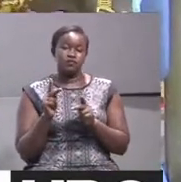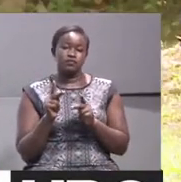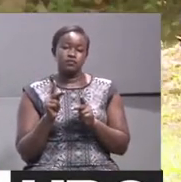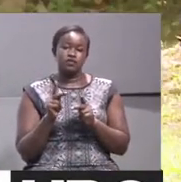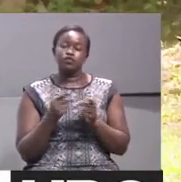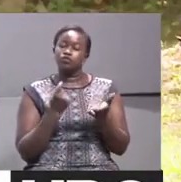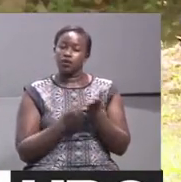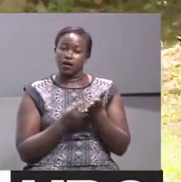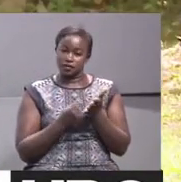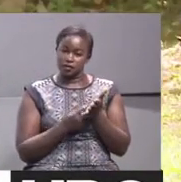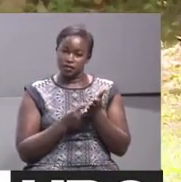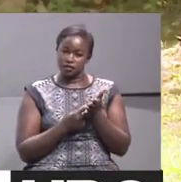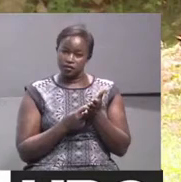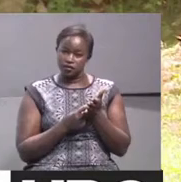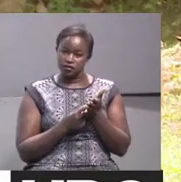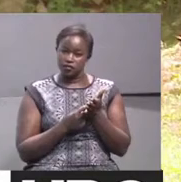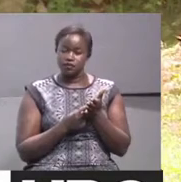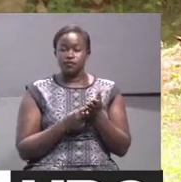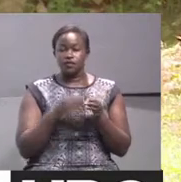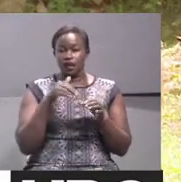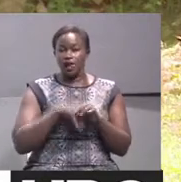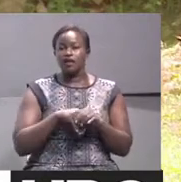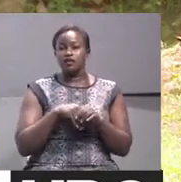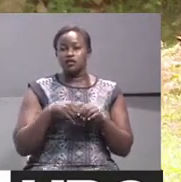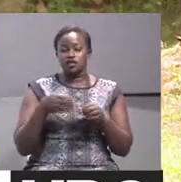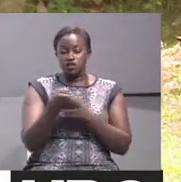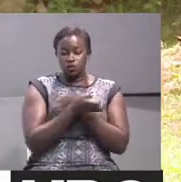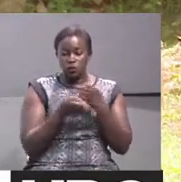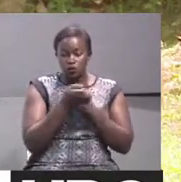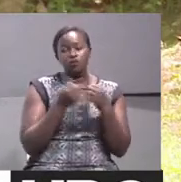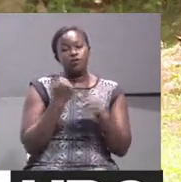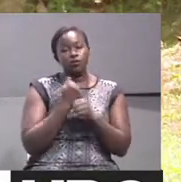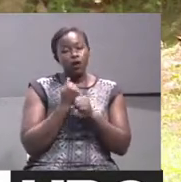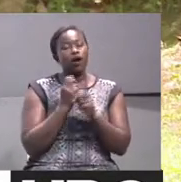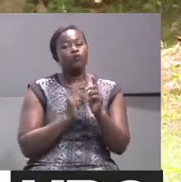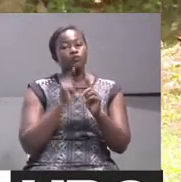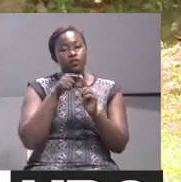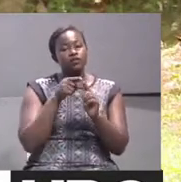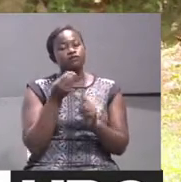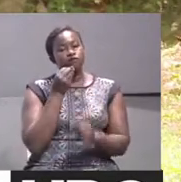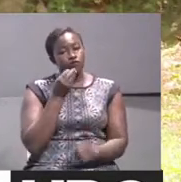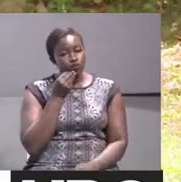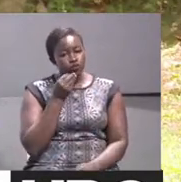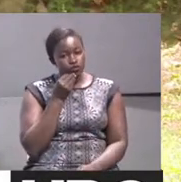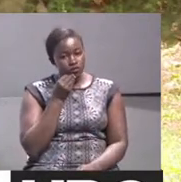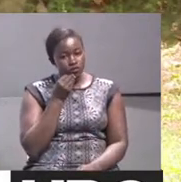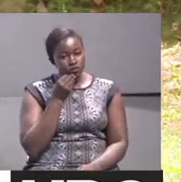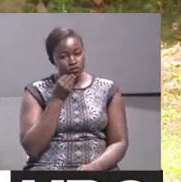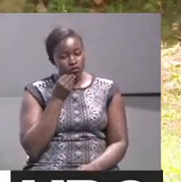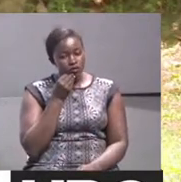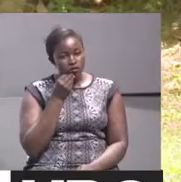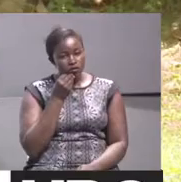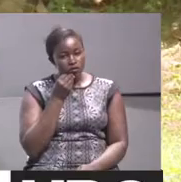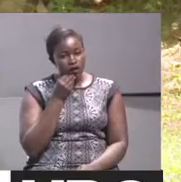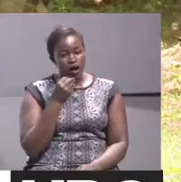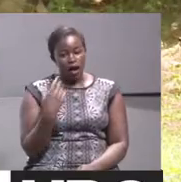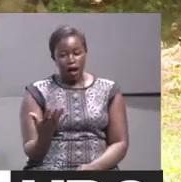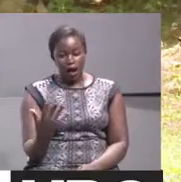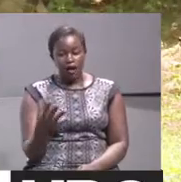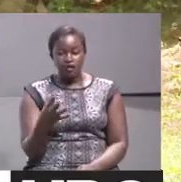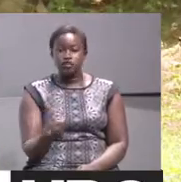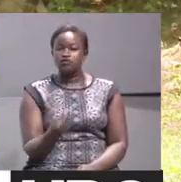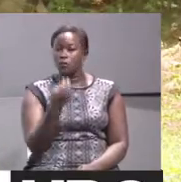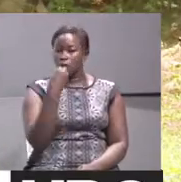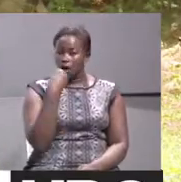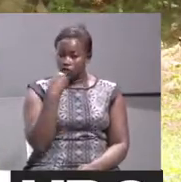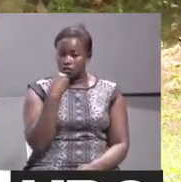of Ugandans are in the subsistence economy. Subsistence economy means you only work hand to mouth.